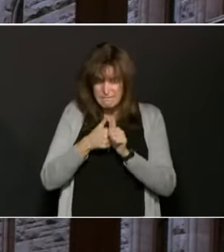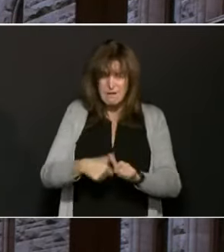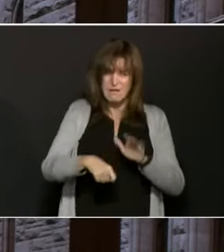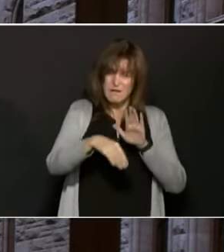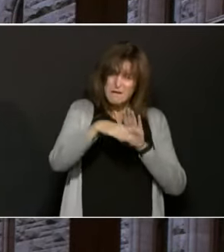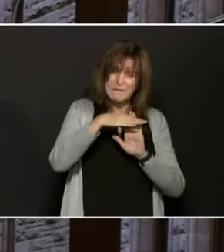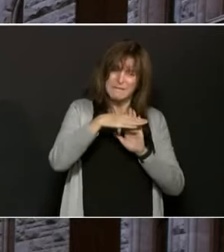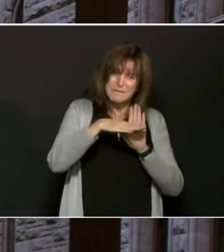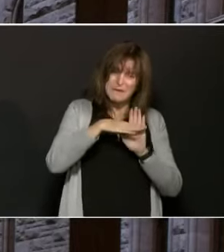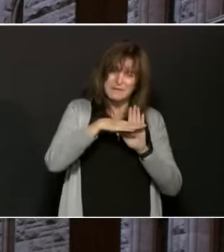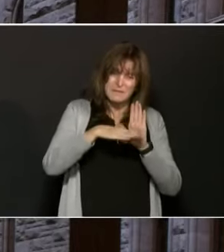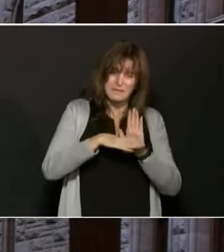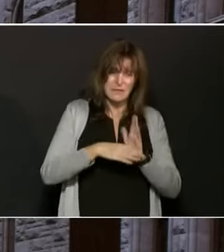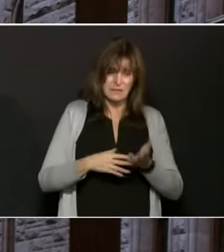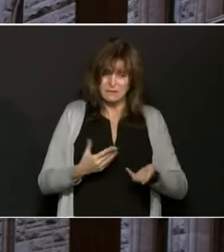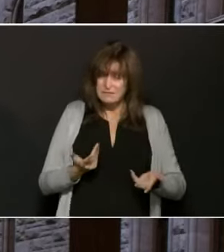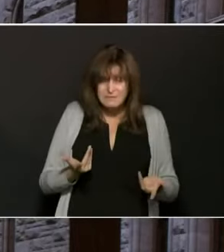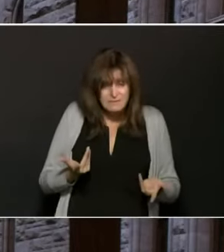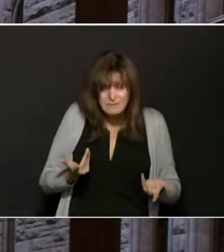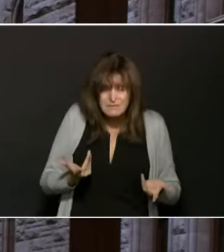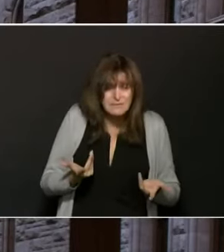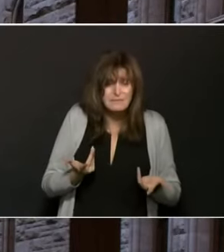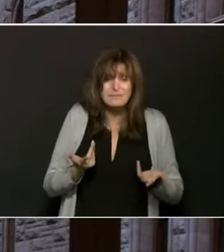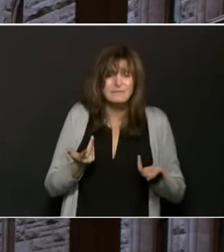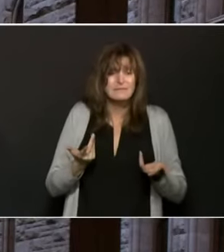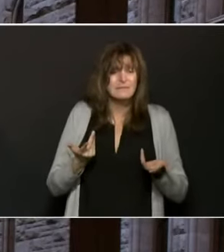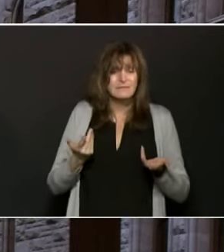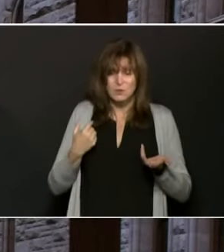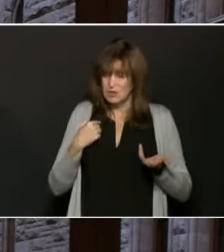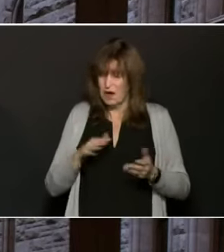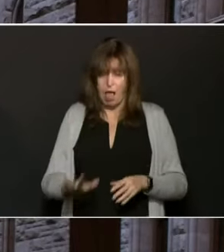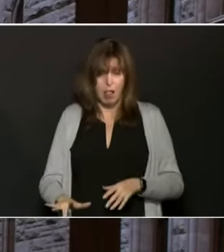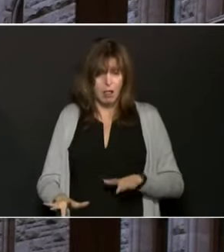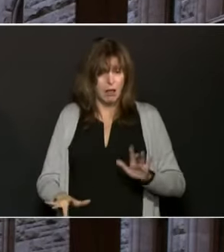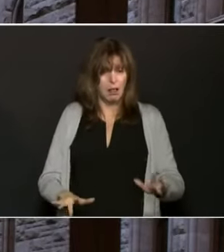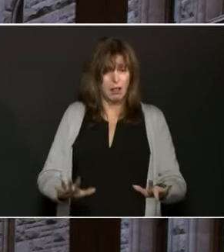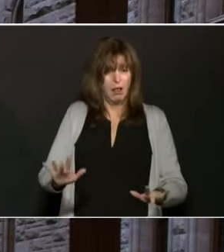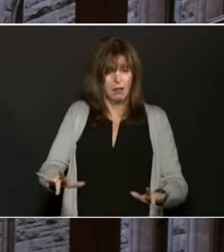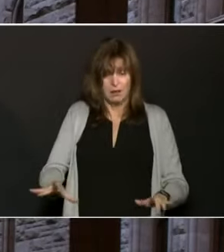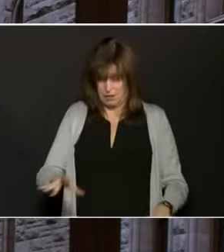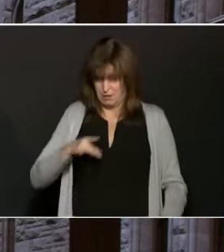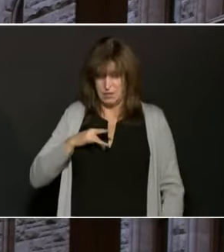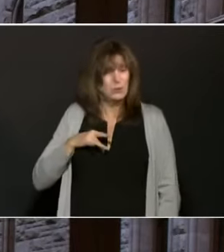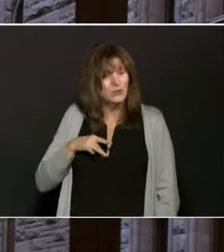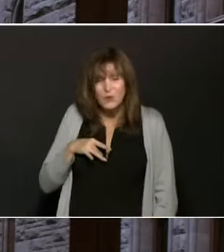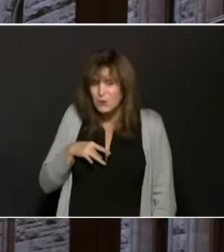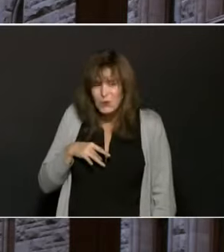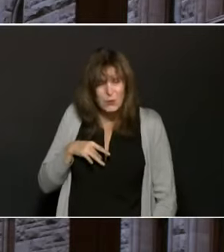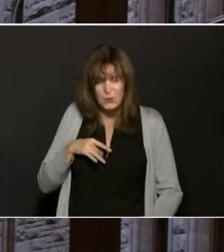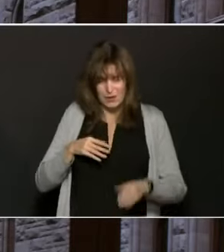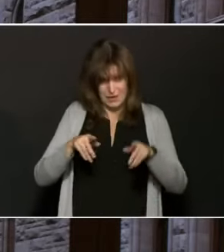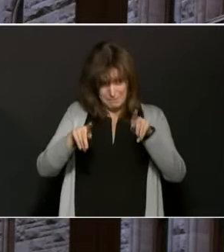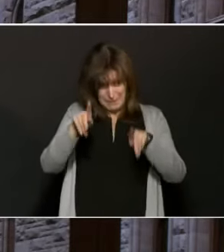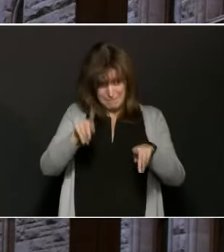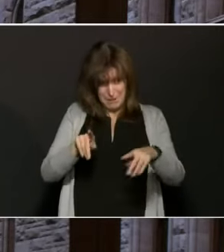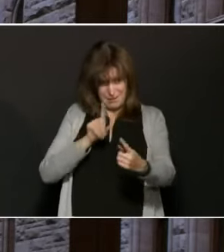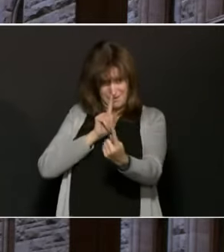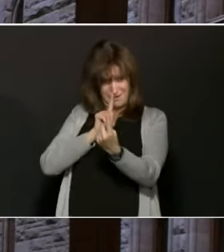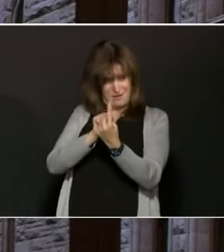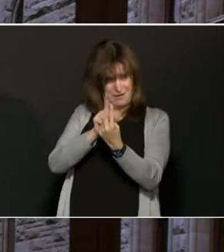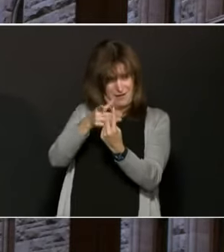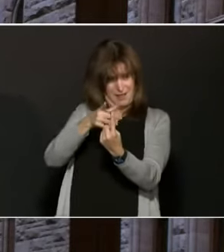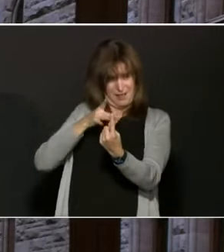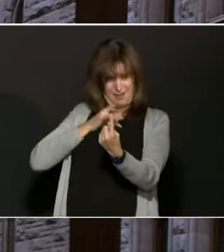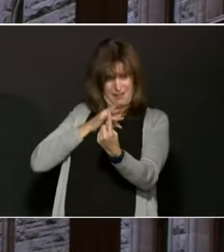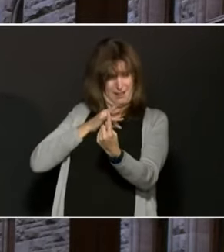person. It's not spread from off the ground It's that distancing. It's those messages. It's fairly simple. But it seems these simple things are hard for people to